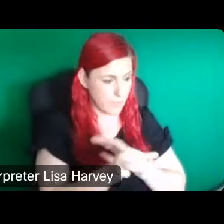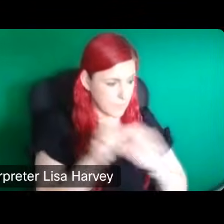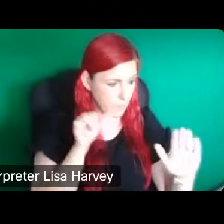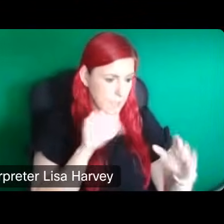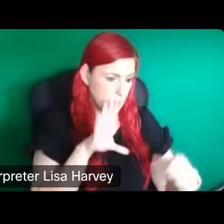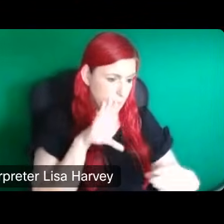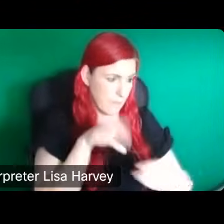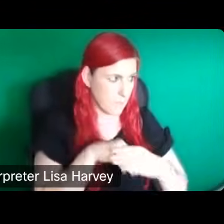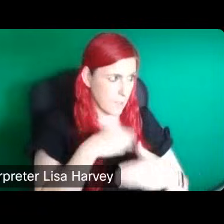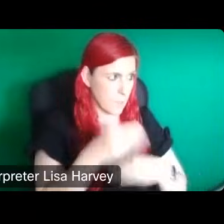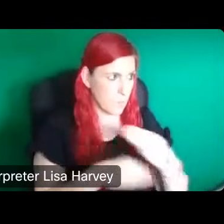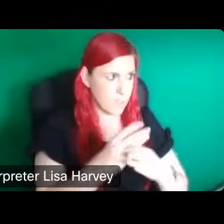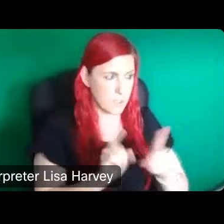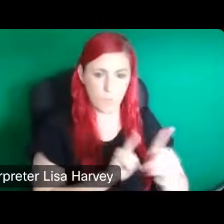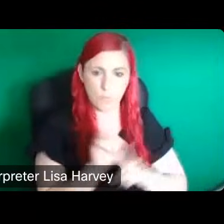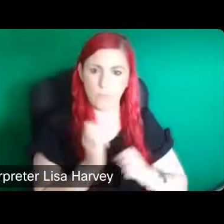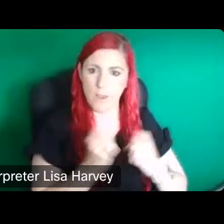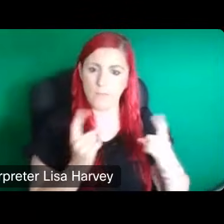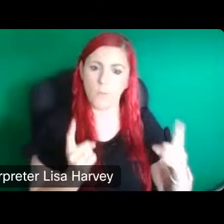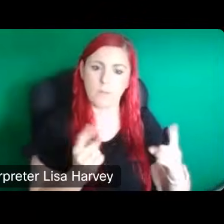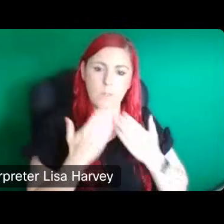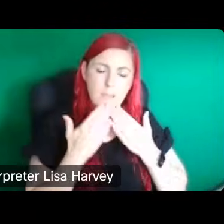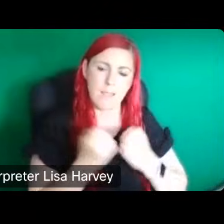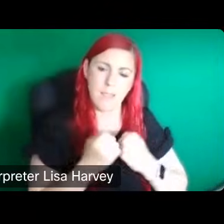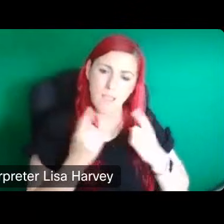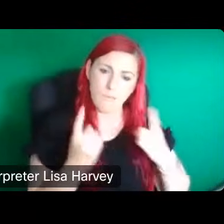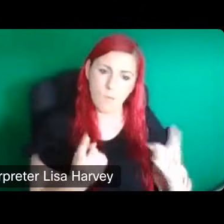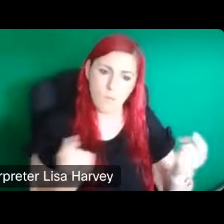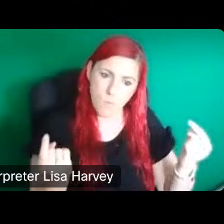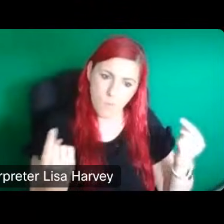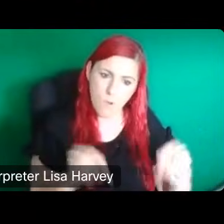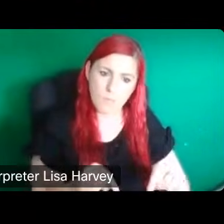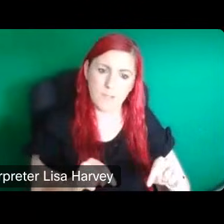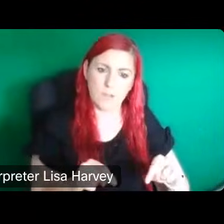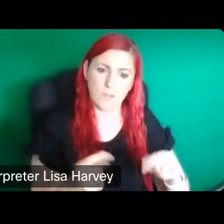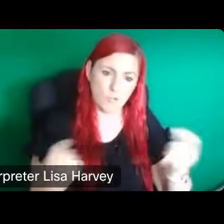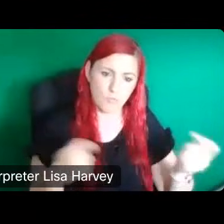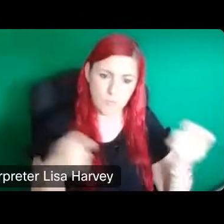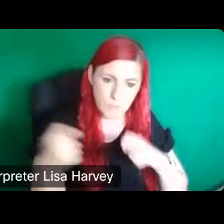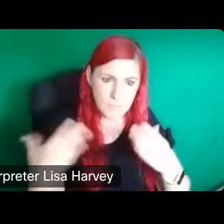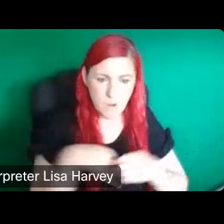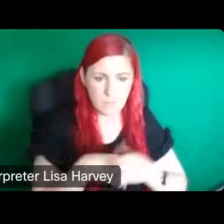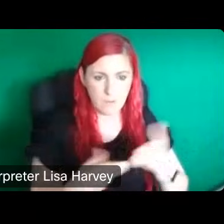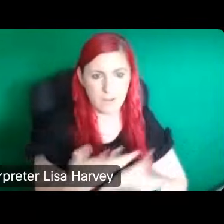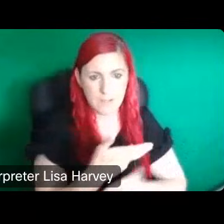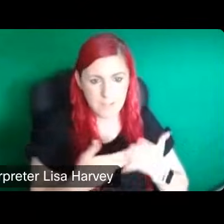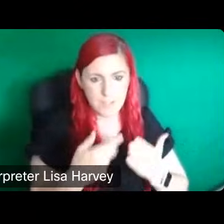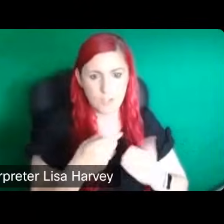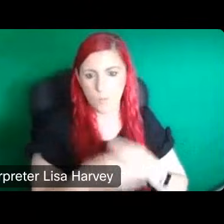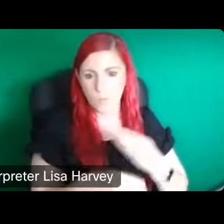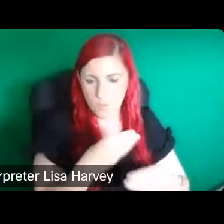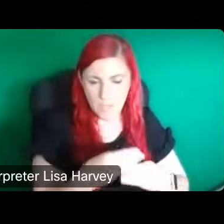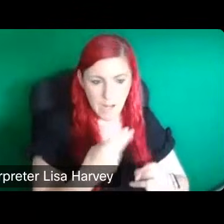incorporate within the policy. Thank you to everyone who contributed as part of the consultation process, external